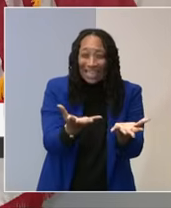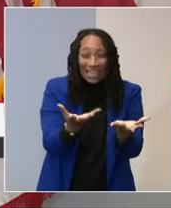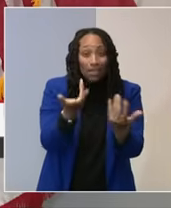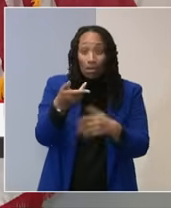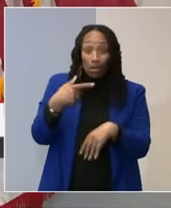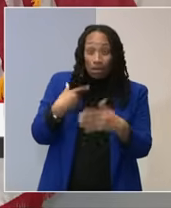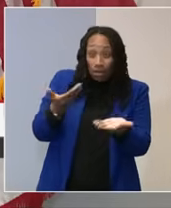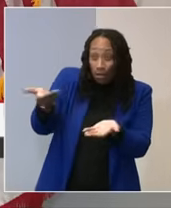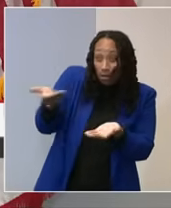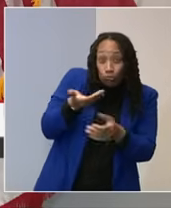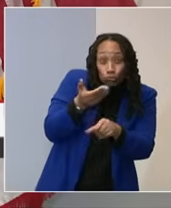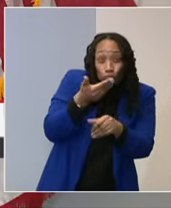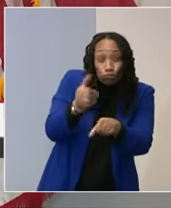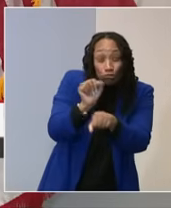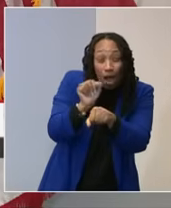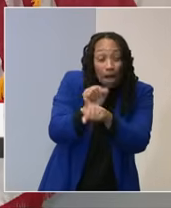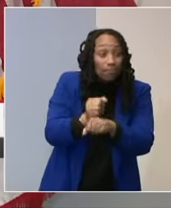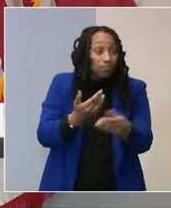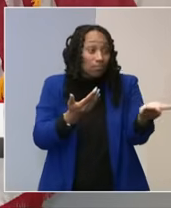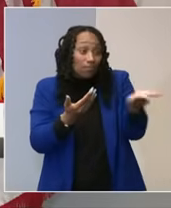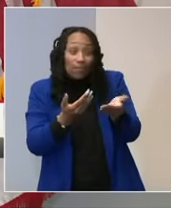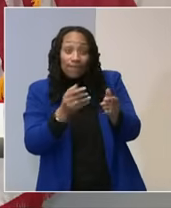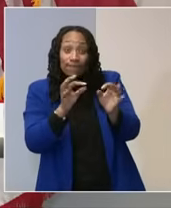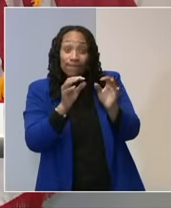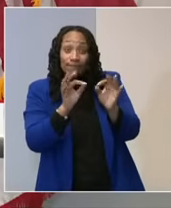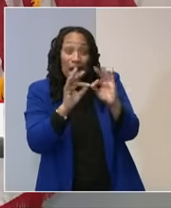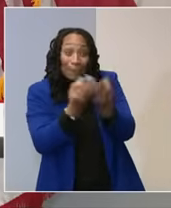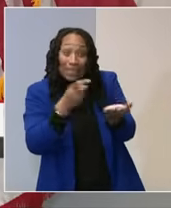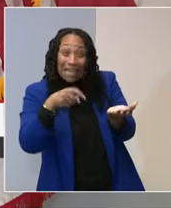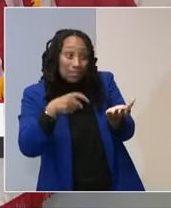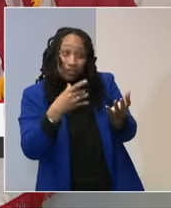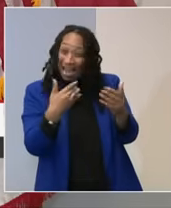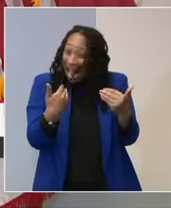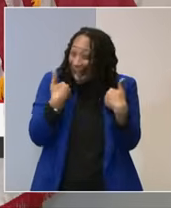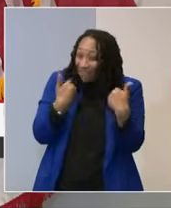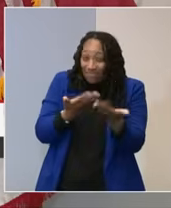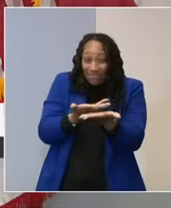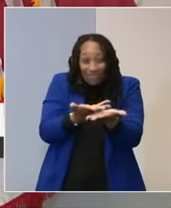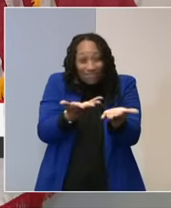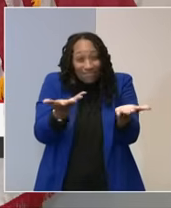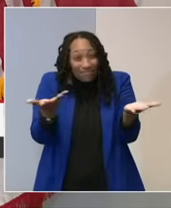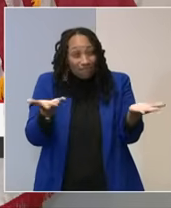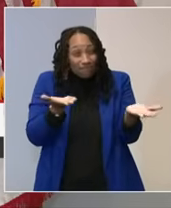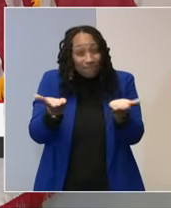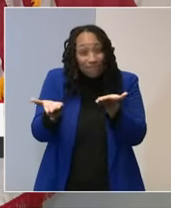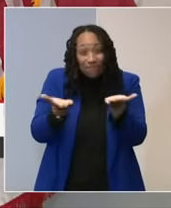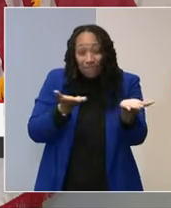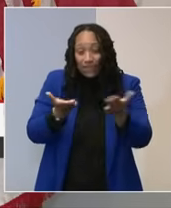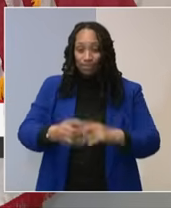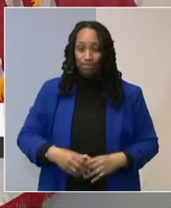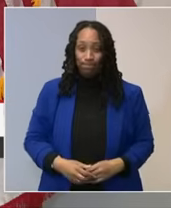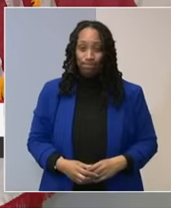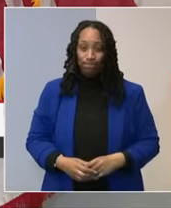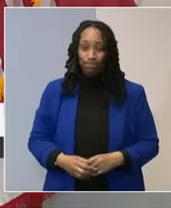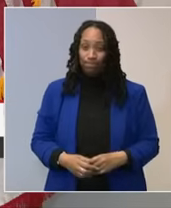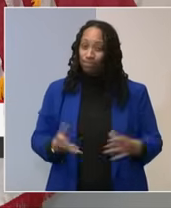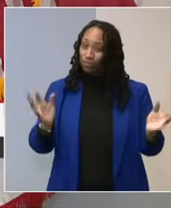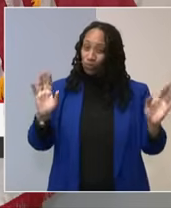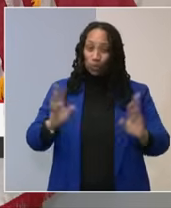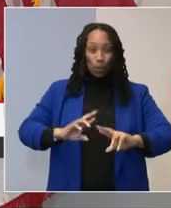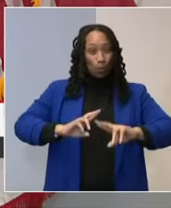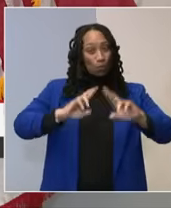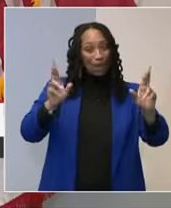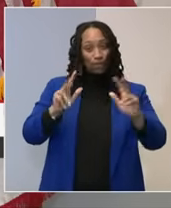So, as I said, we have built a foundation. Others will build upon it, but I'm proud of the work we've done. Yep.